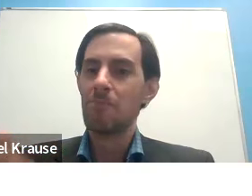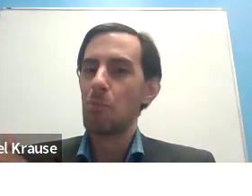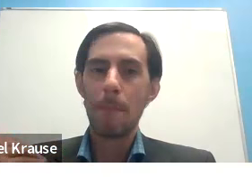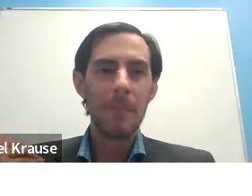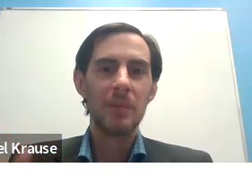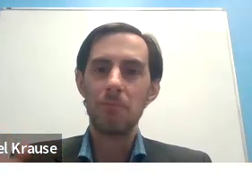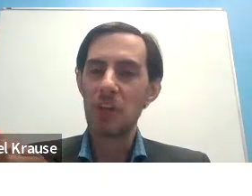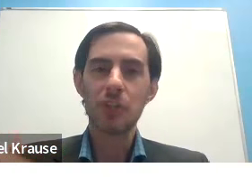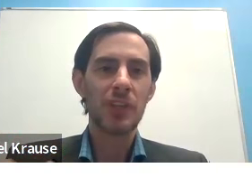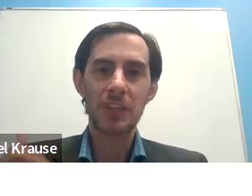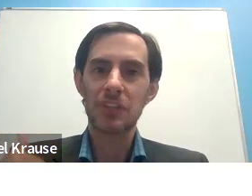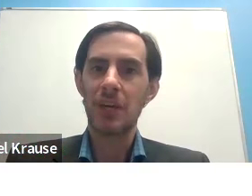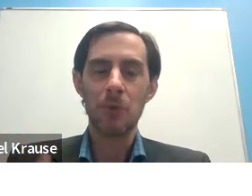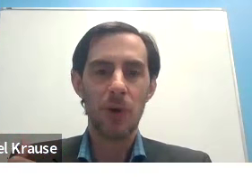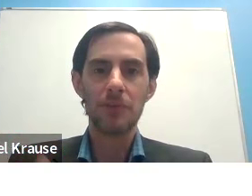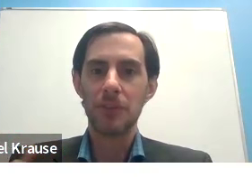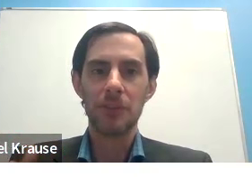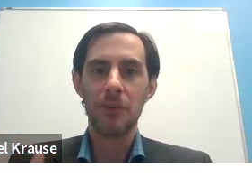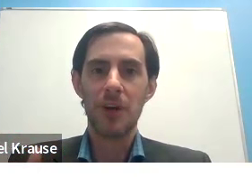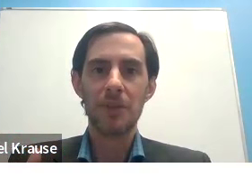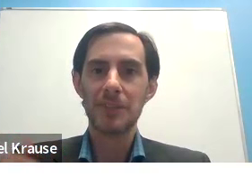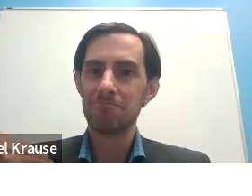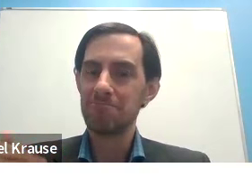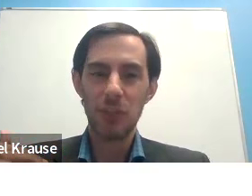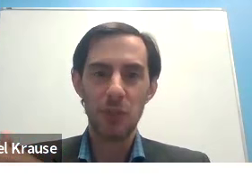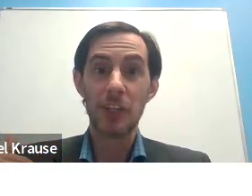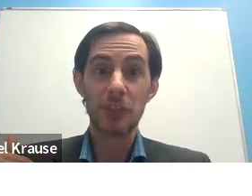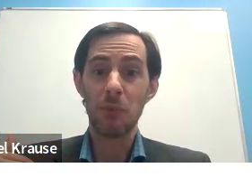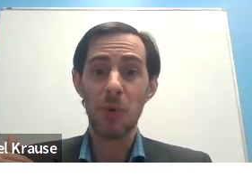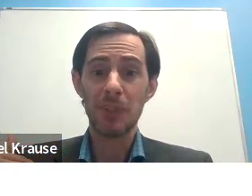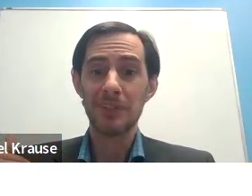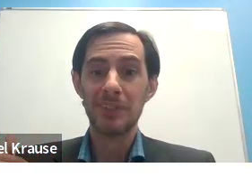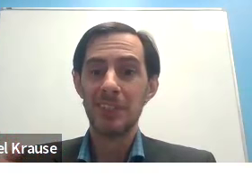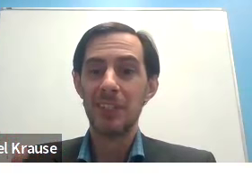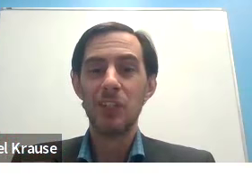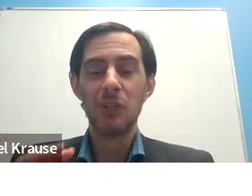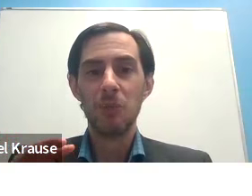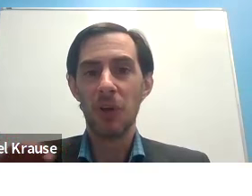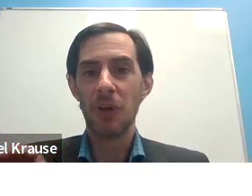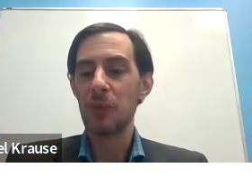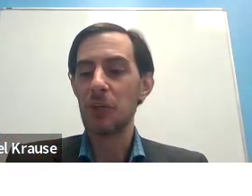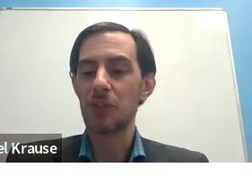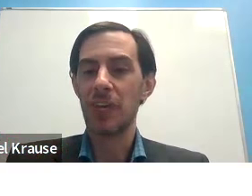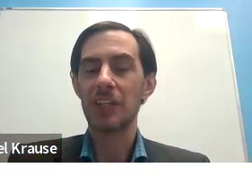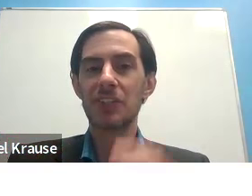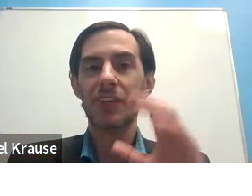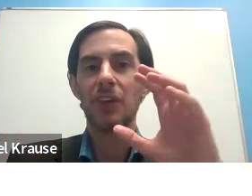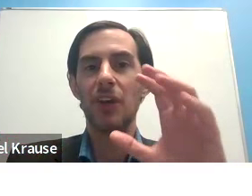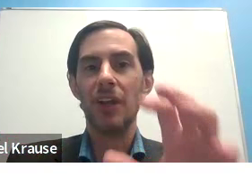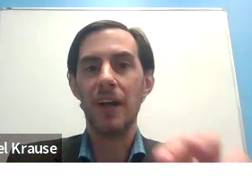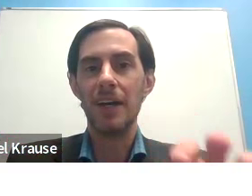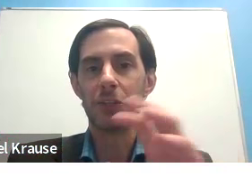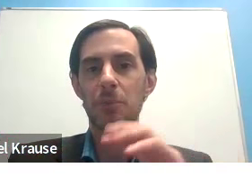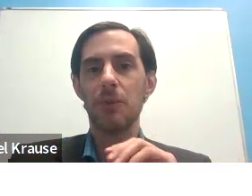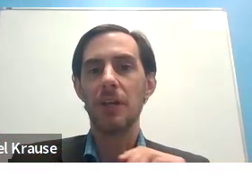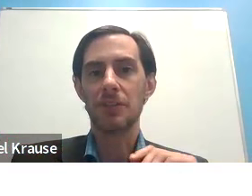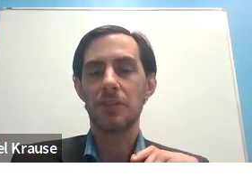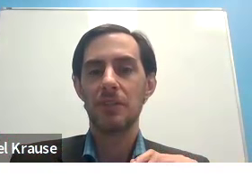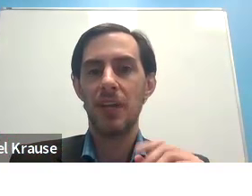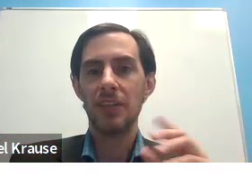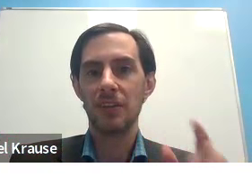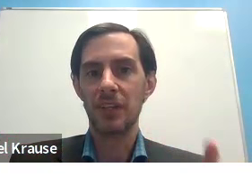offer, make sure the next time you do an offer, you ask for more, but also make sure that it's an